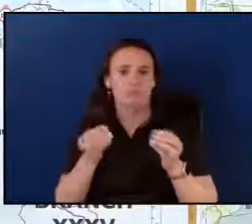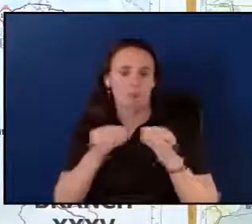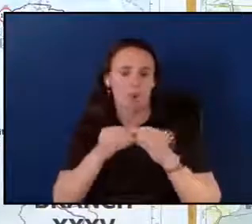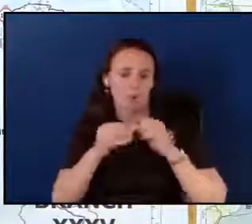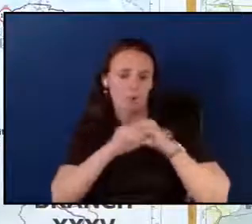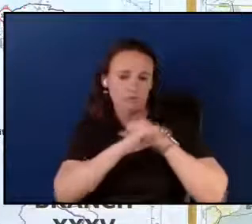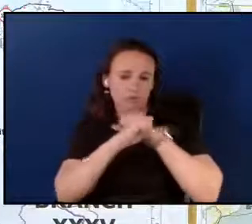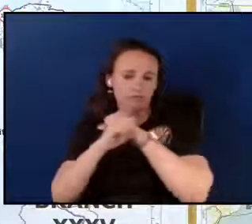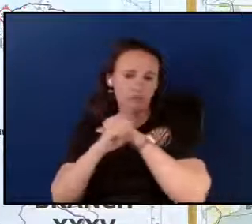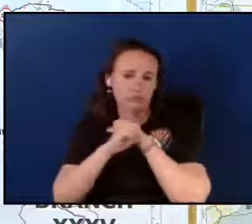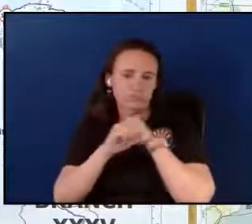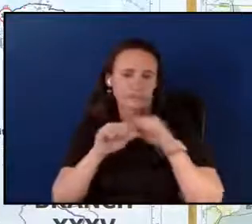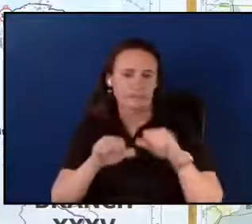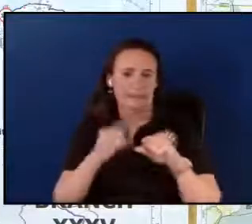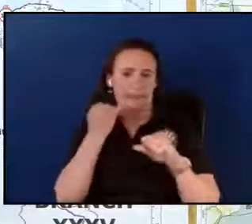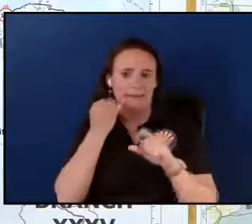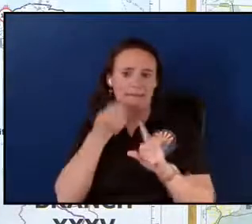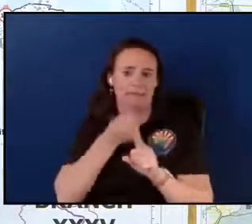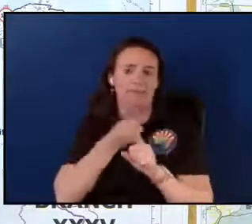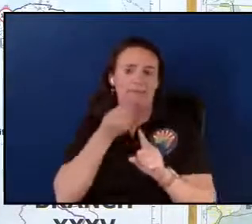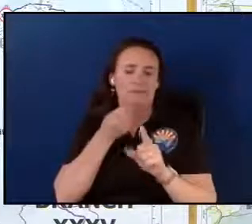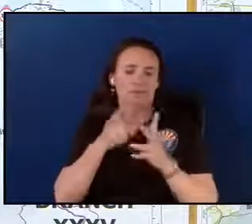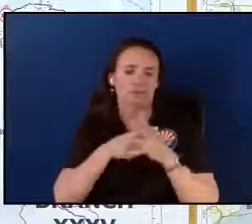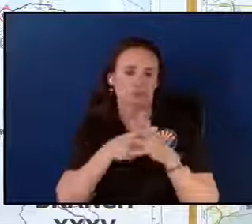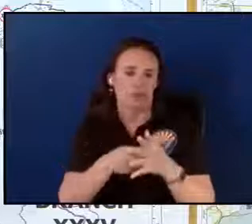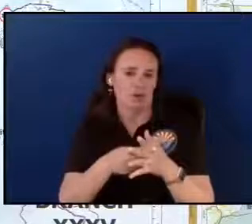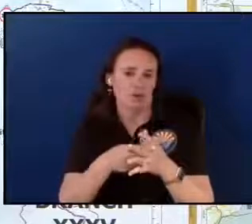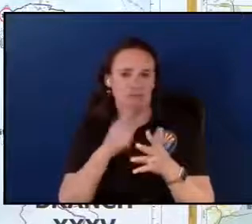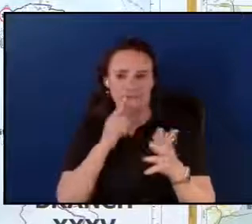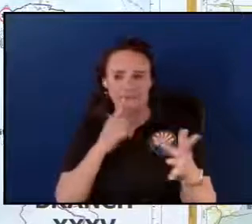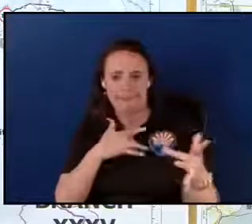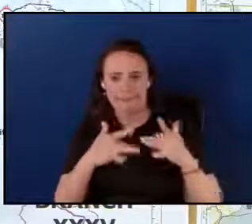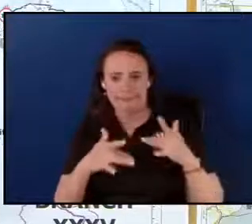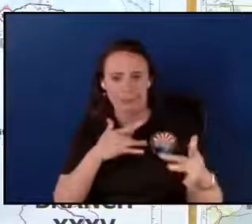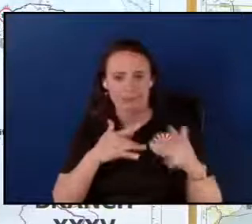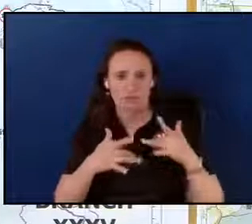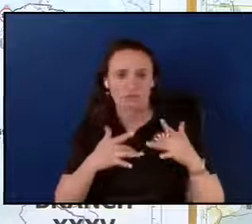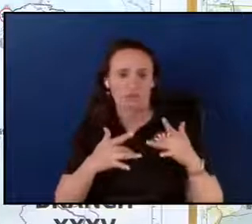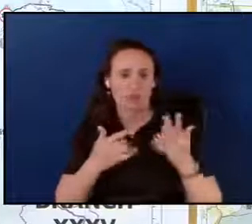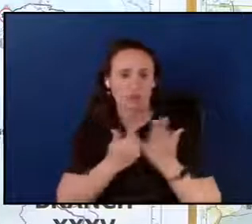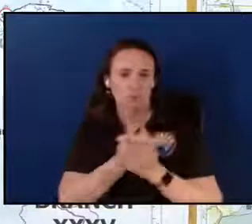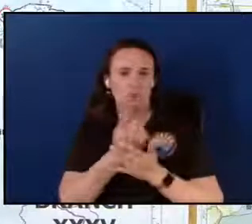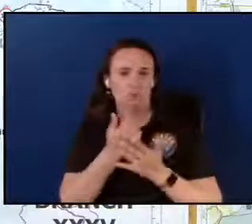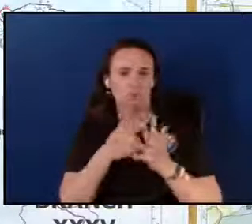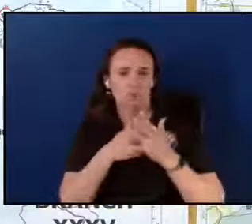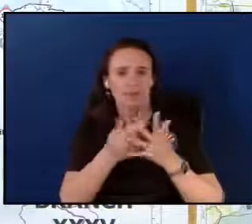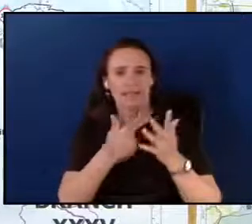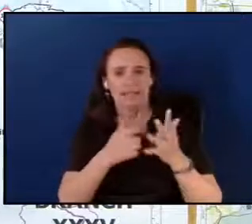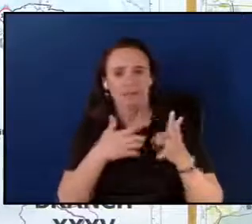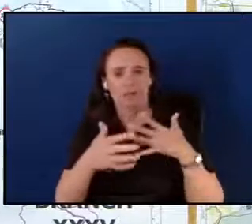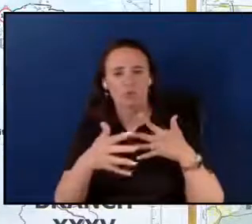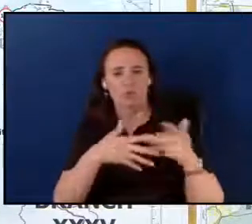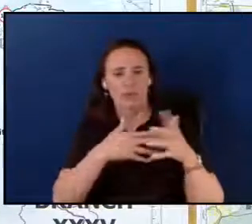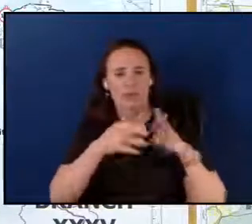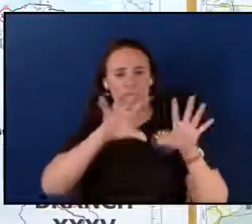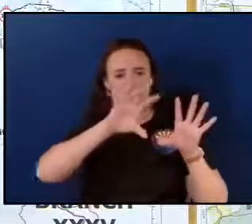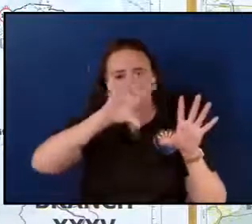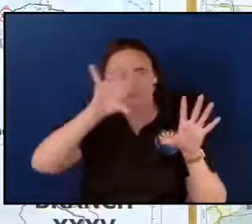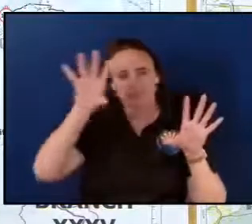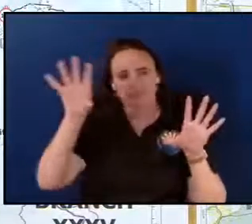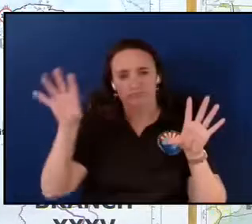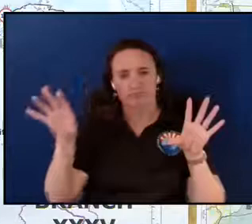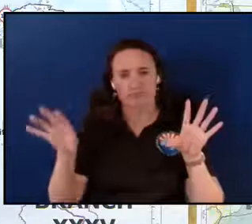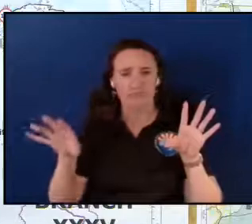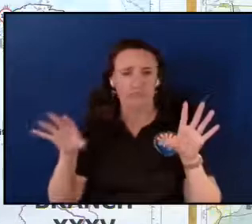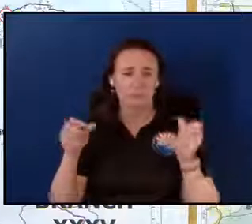about a new fire start in any of these gray areas throughout Taos County. Loads and loads and loads